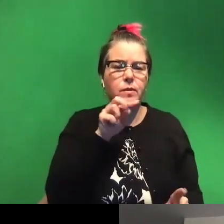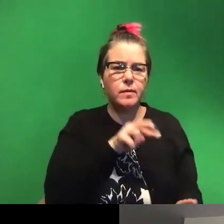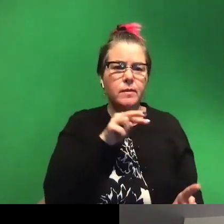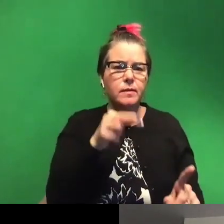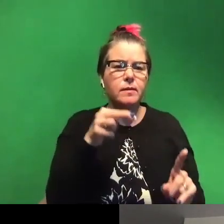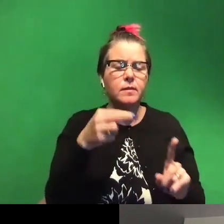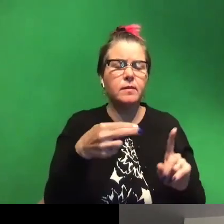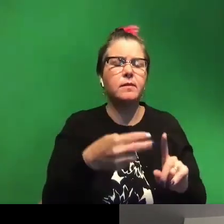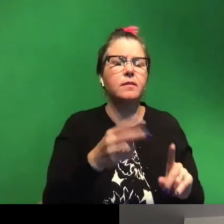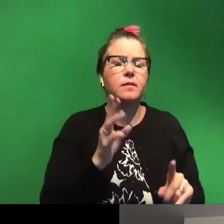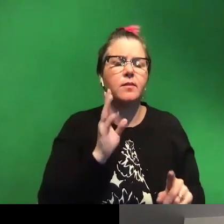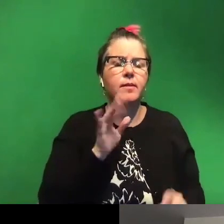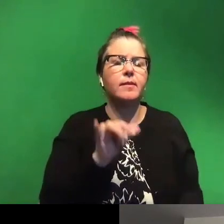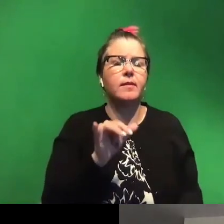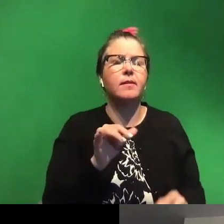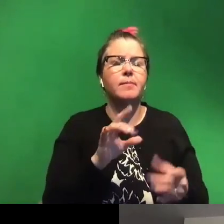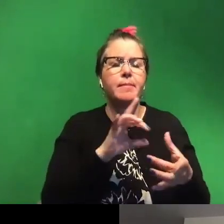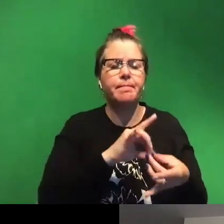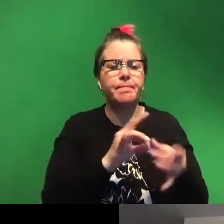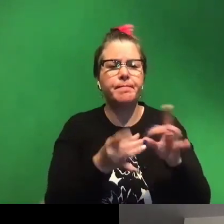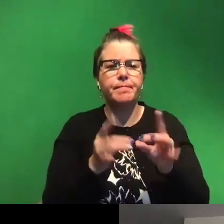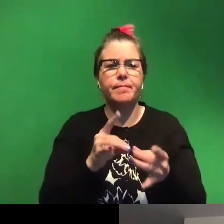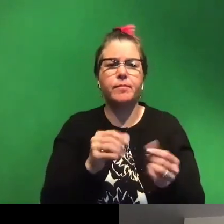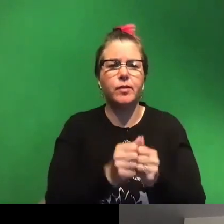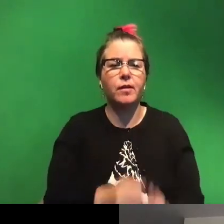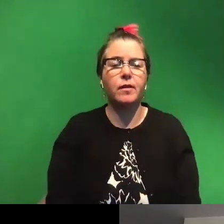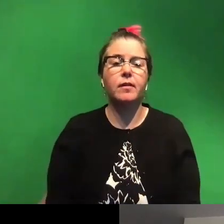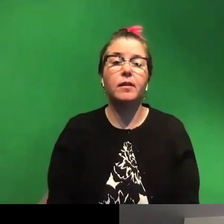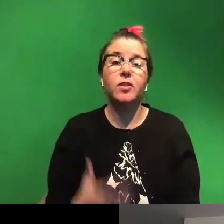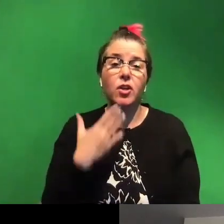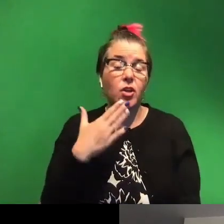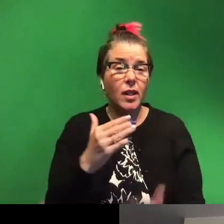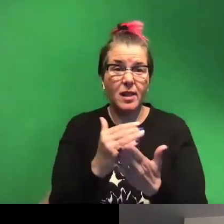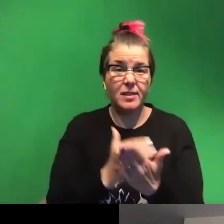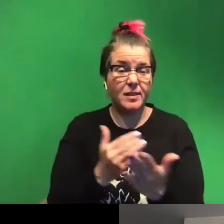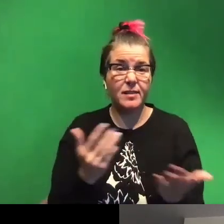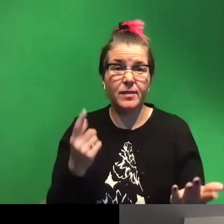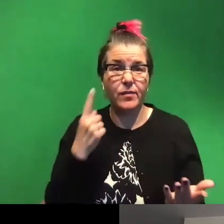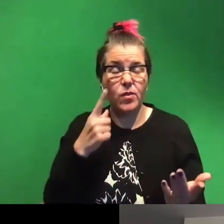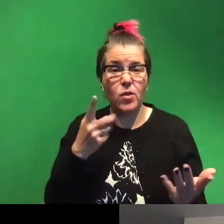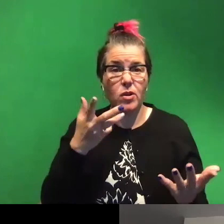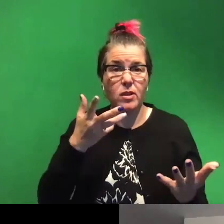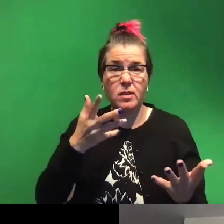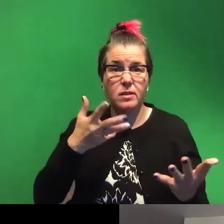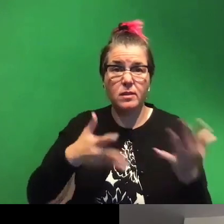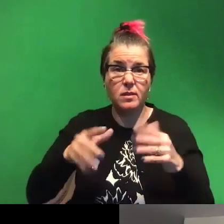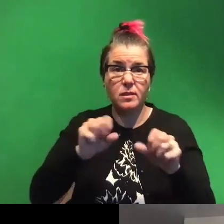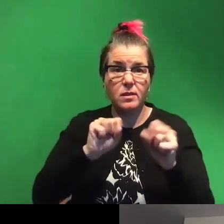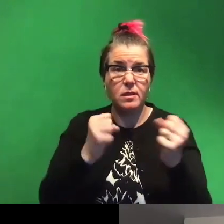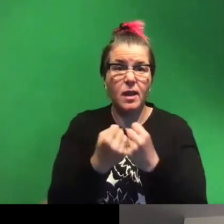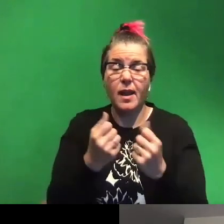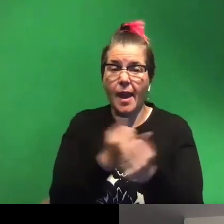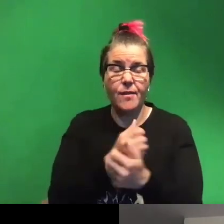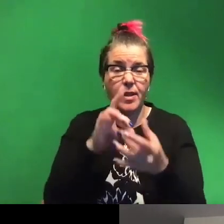you put things together. Right. That's also a good lesson just for like society. Like everything is connected. That's